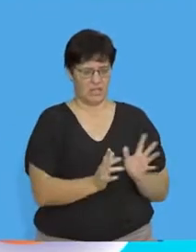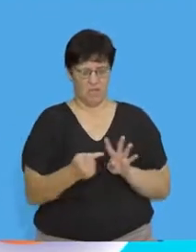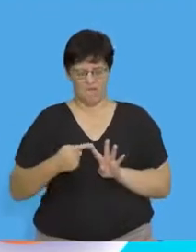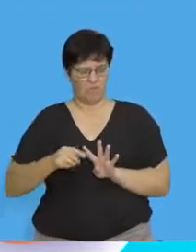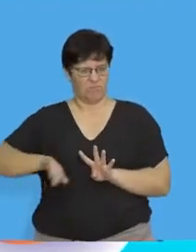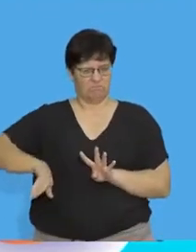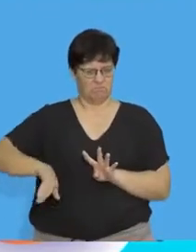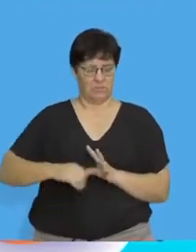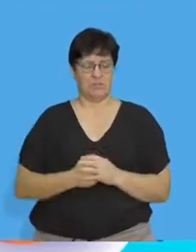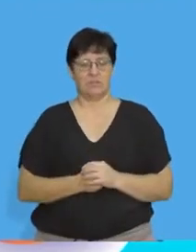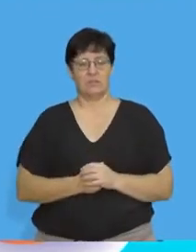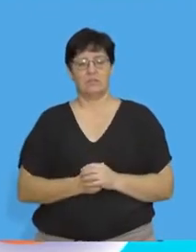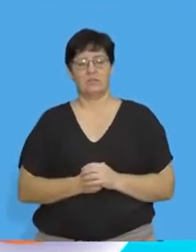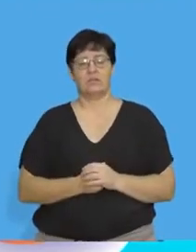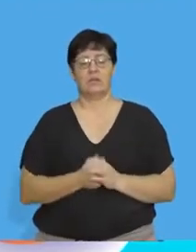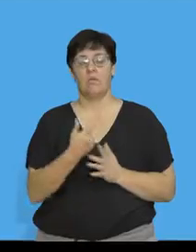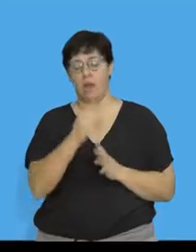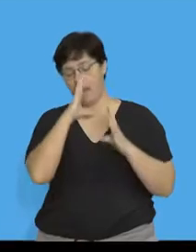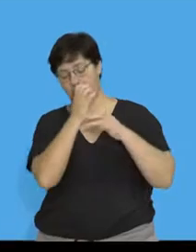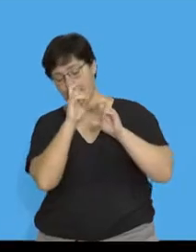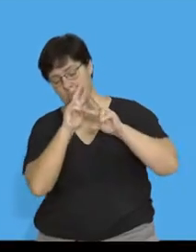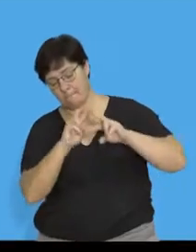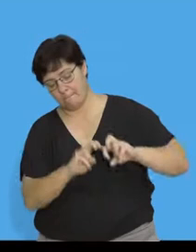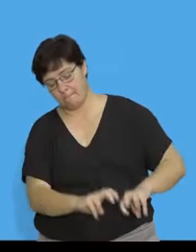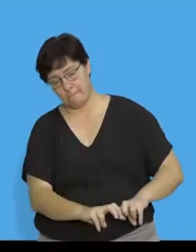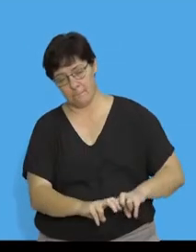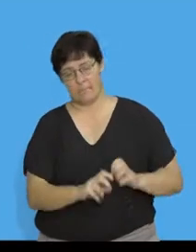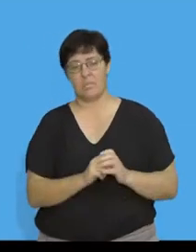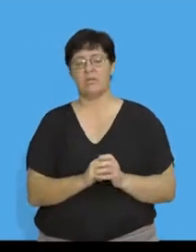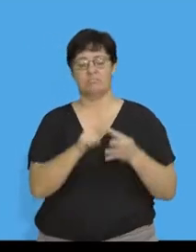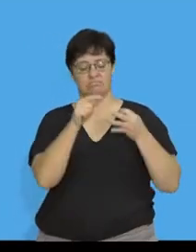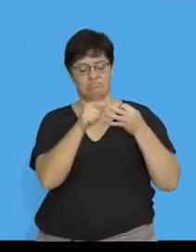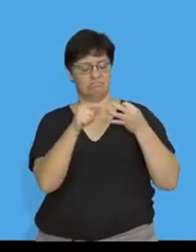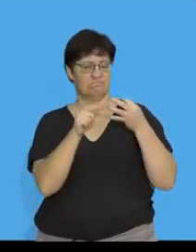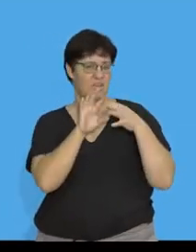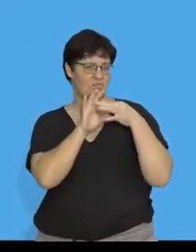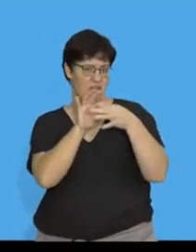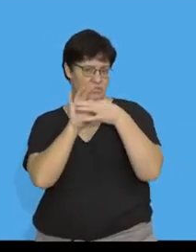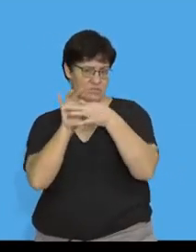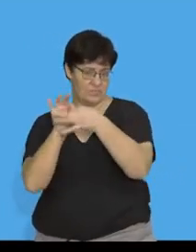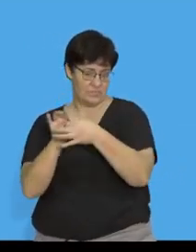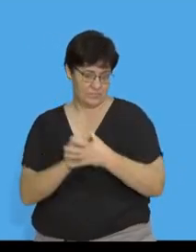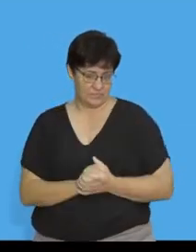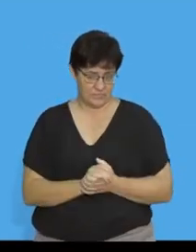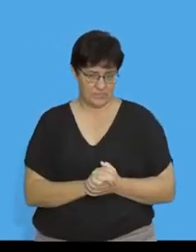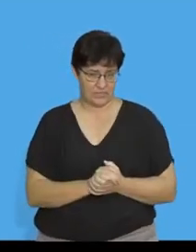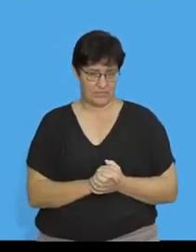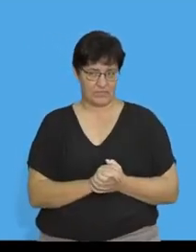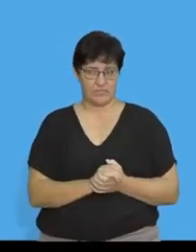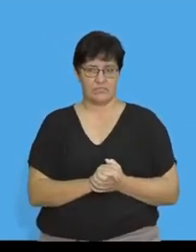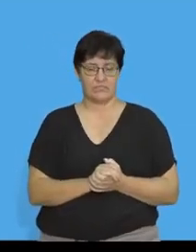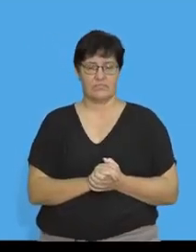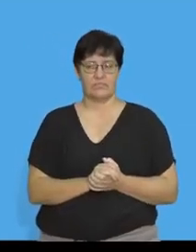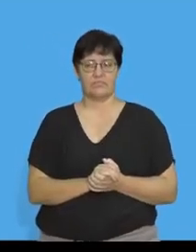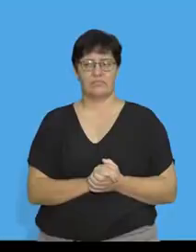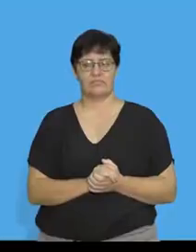last little bit. The last little bit to the statement is by the same proportion. So as the one